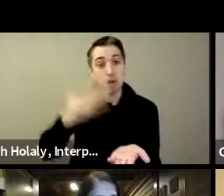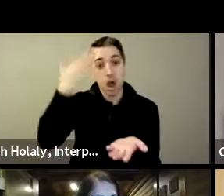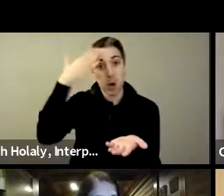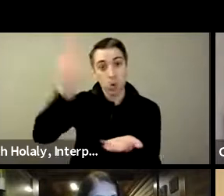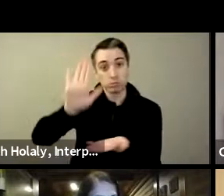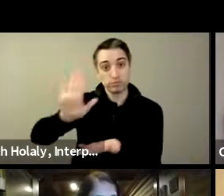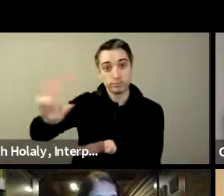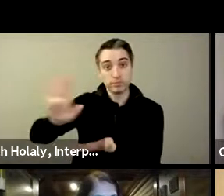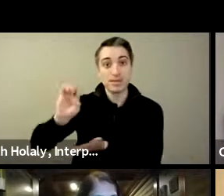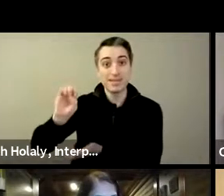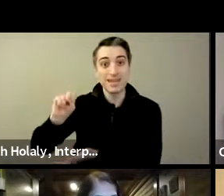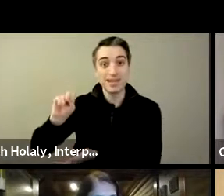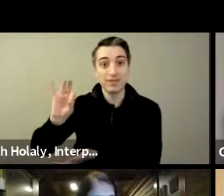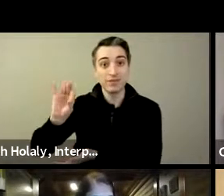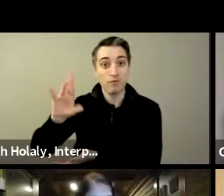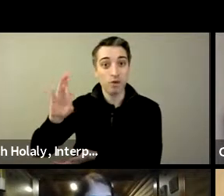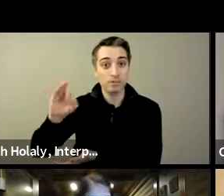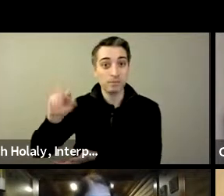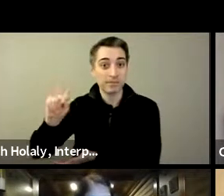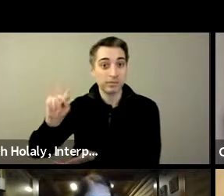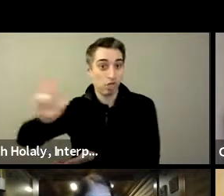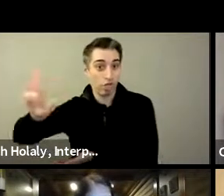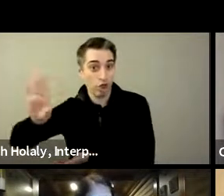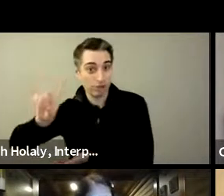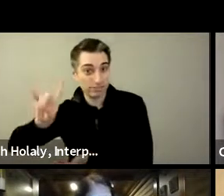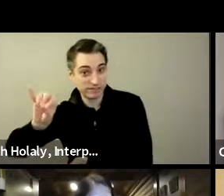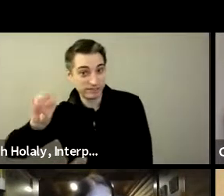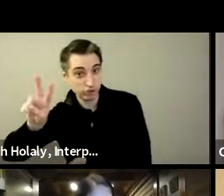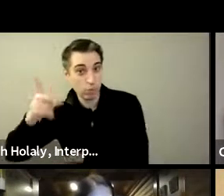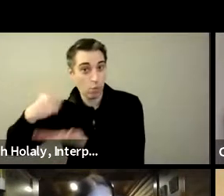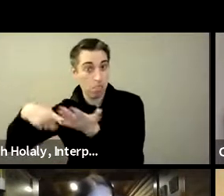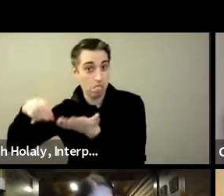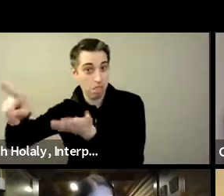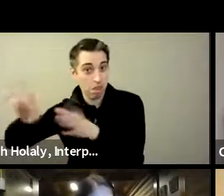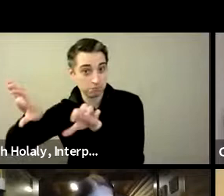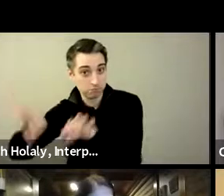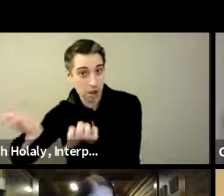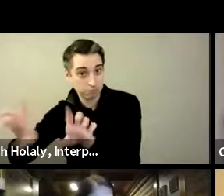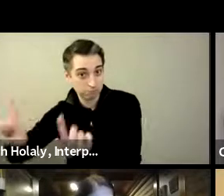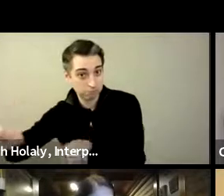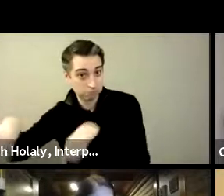division and what they may have done from their end.